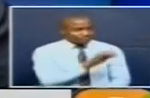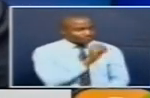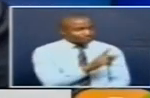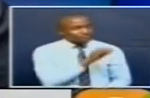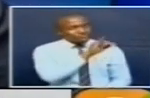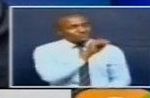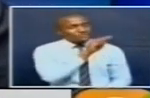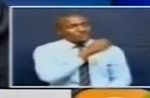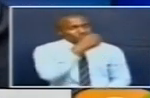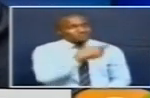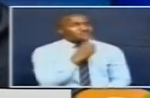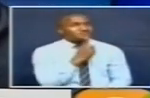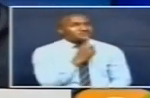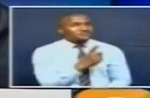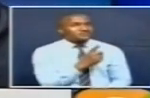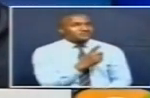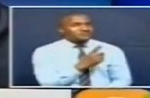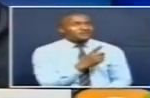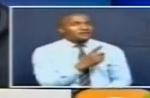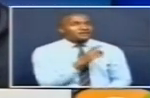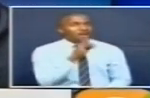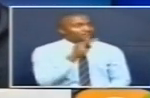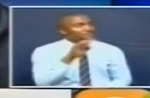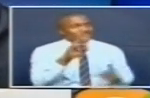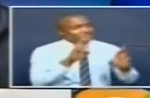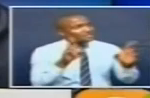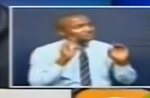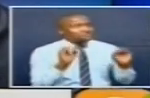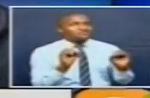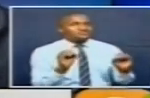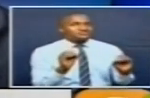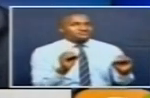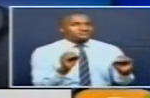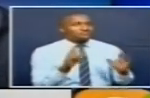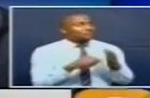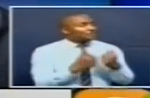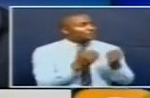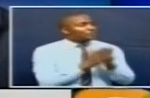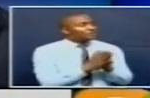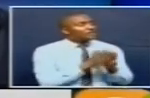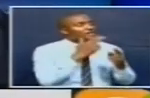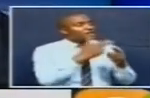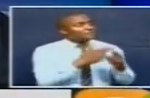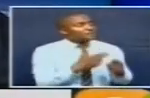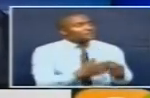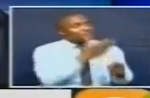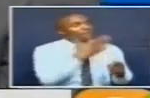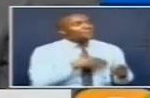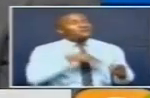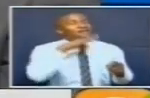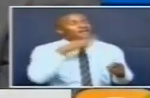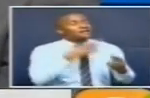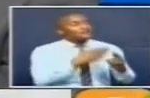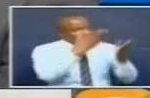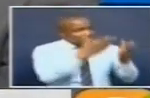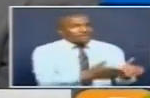on 2422 says, "Hi, Hussein. It is evident the IBC is not ready for the election. What is happening with the names of the dead in the elections register, which you're